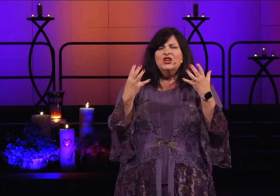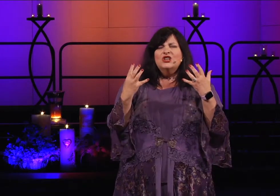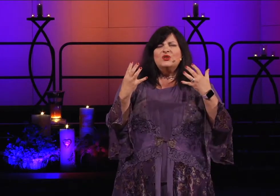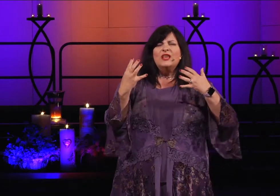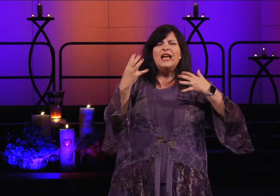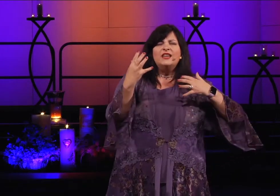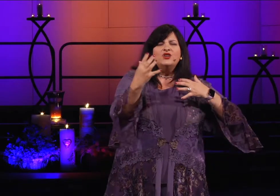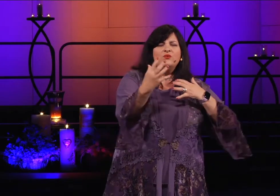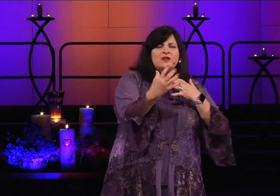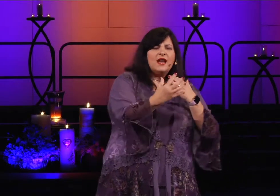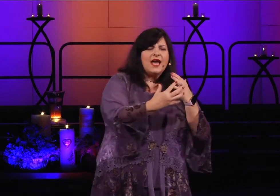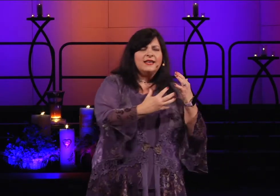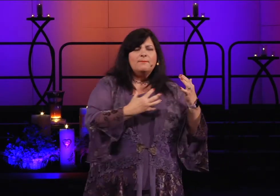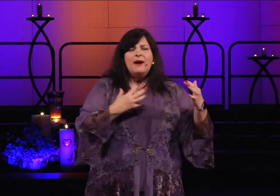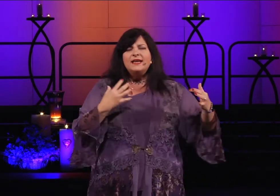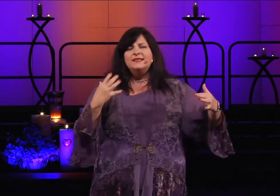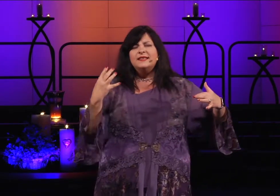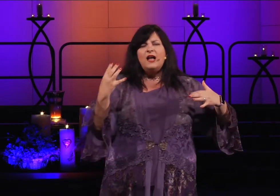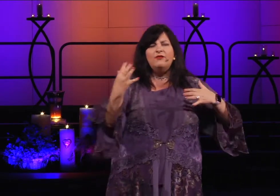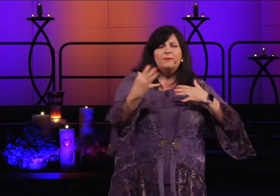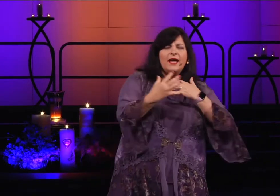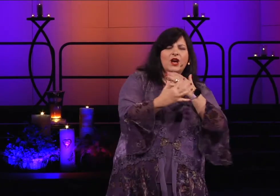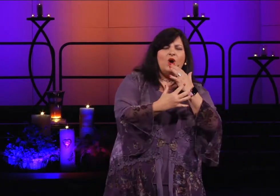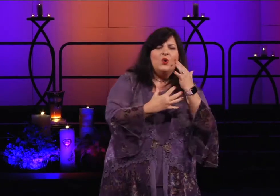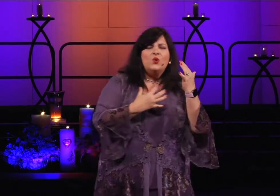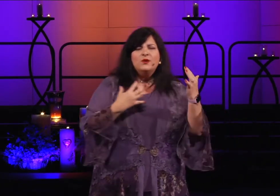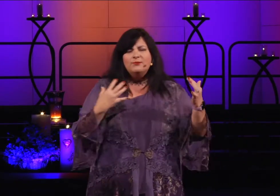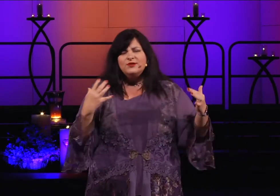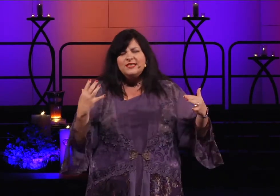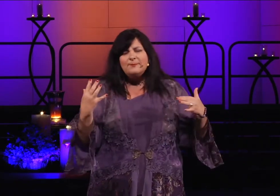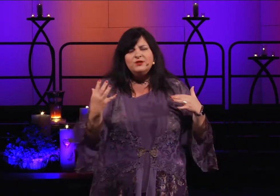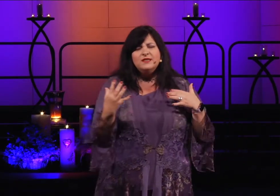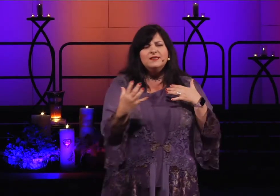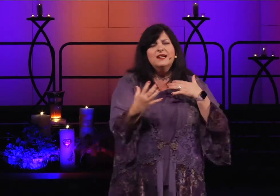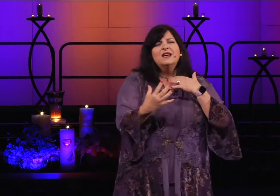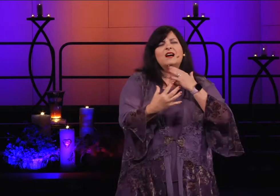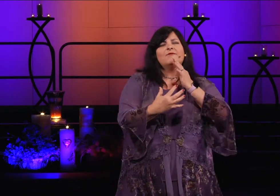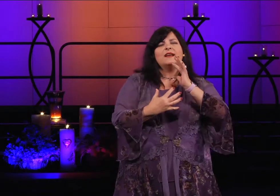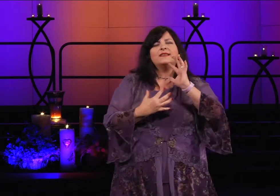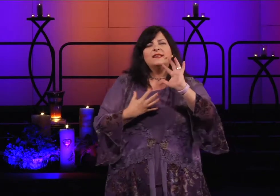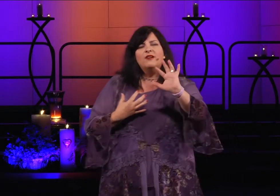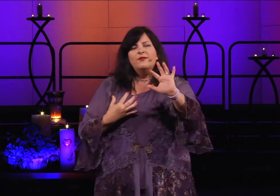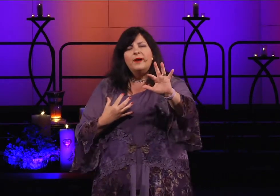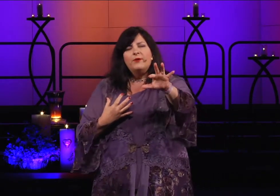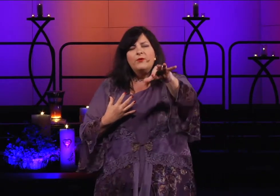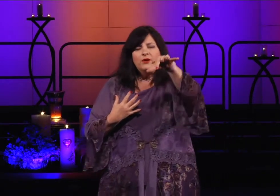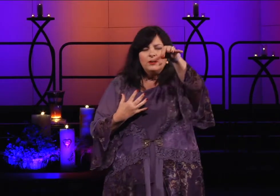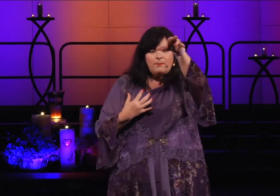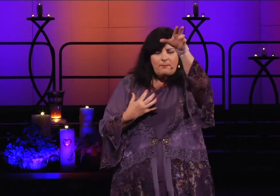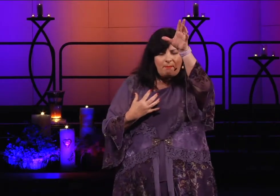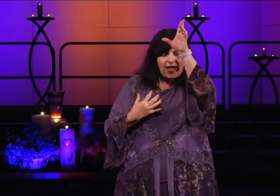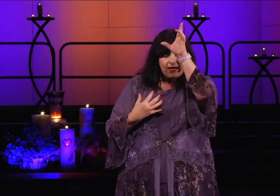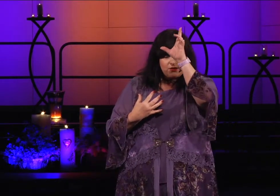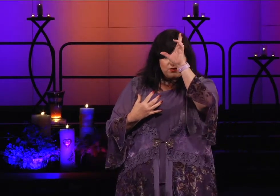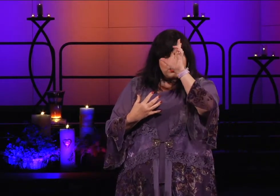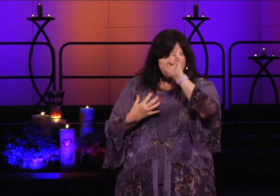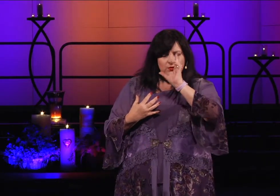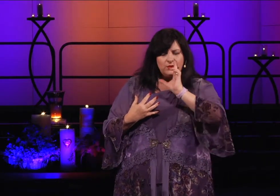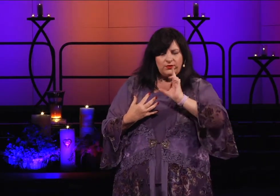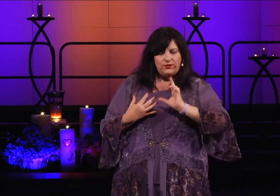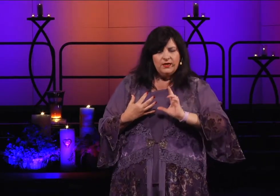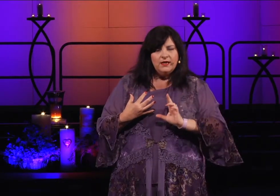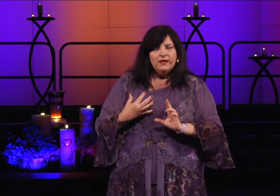practice so that I can unite myself and my own perceptions of myself and my world back